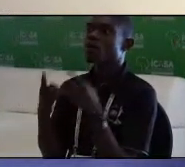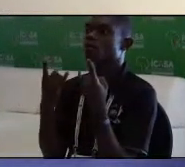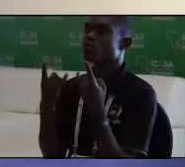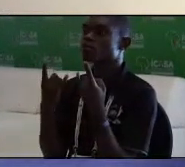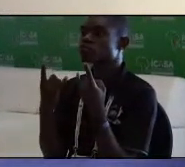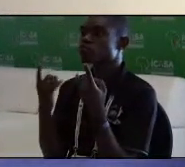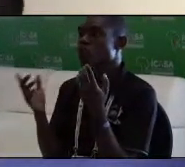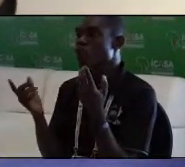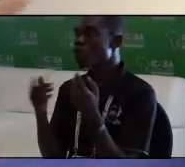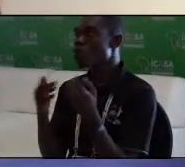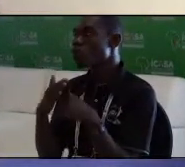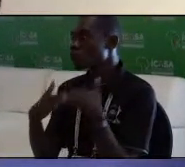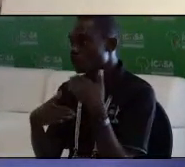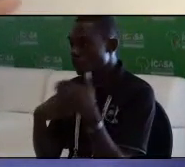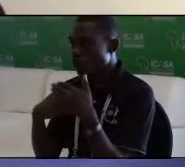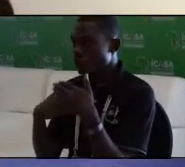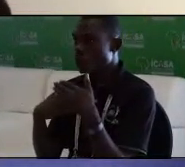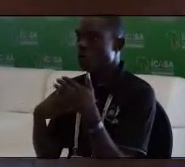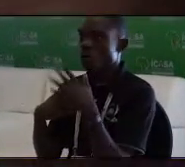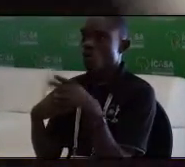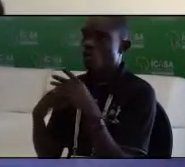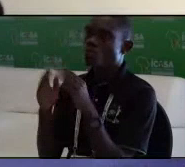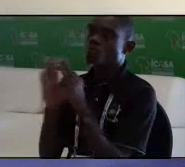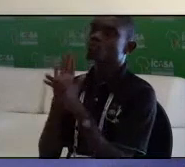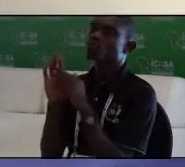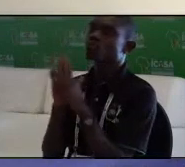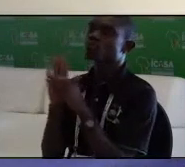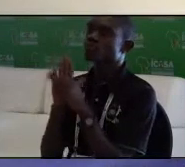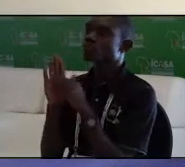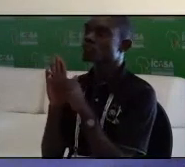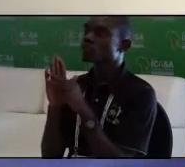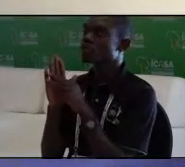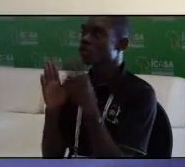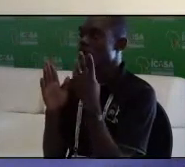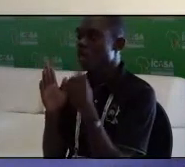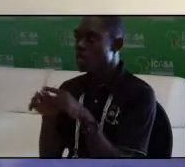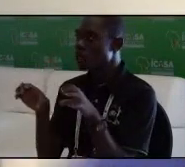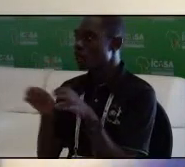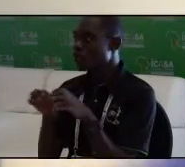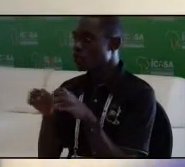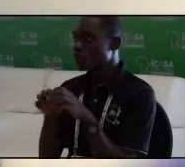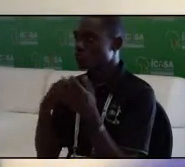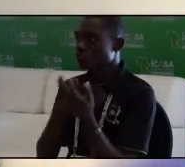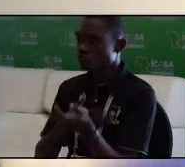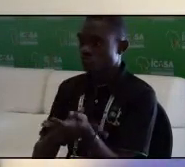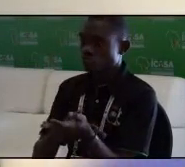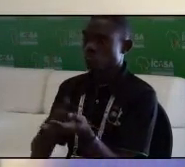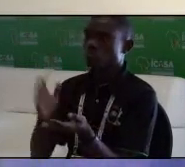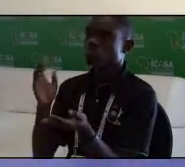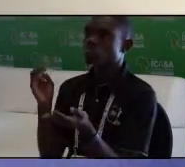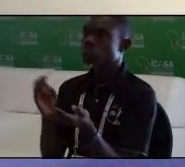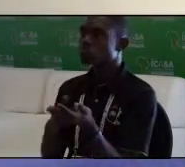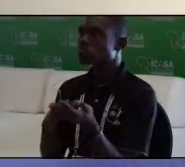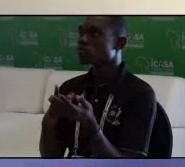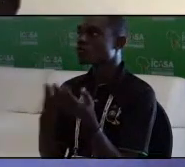we were overcoming these barriers, the structural barriers, the policy barriers, and the implementation barriers to get the blood-based HIV